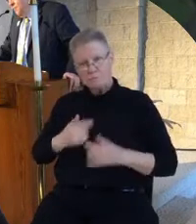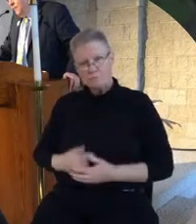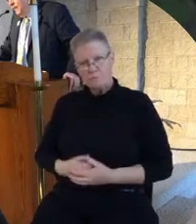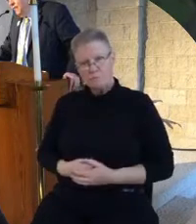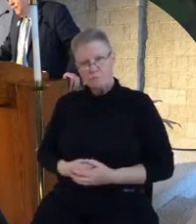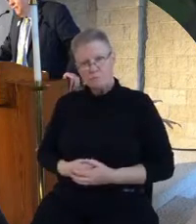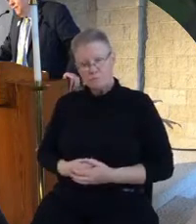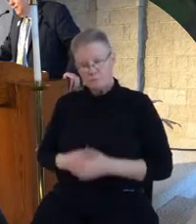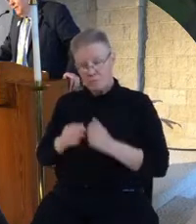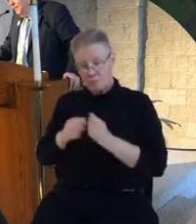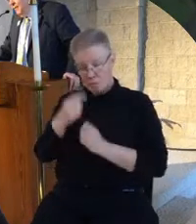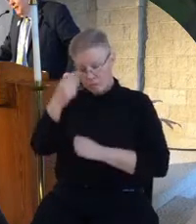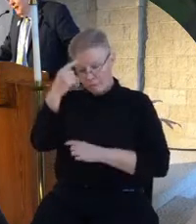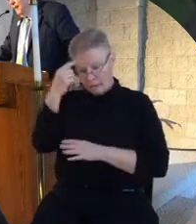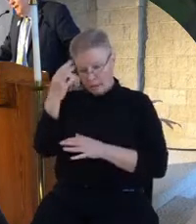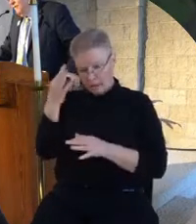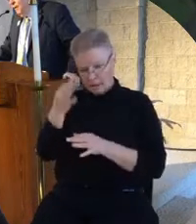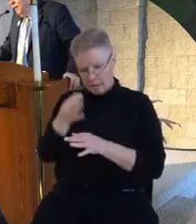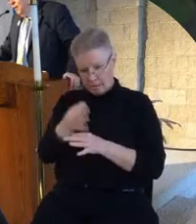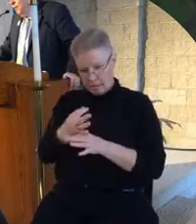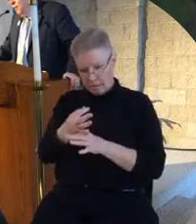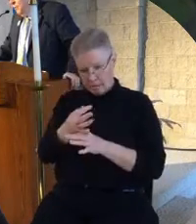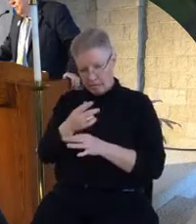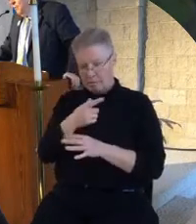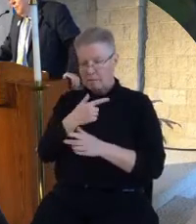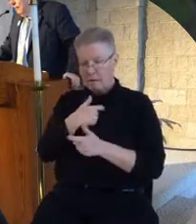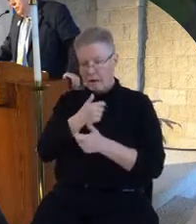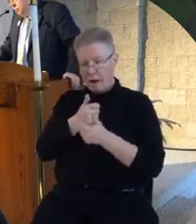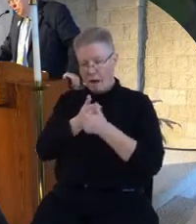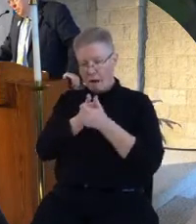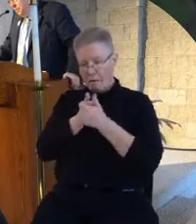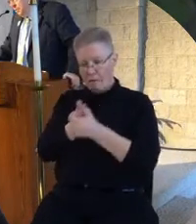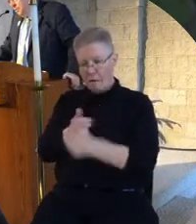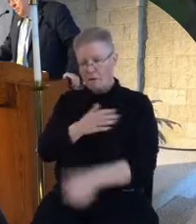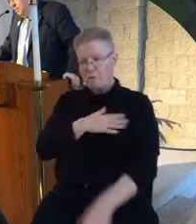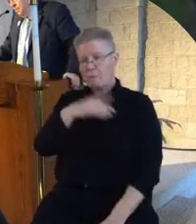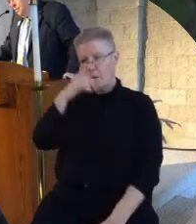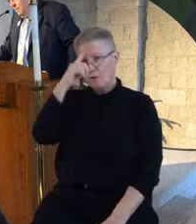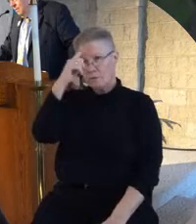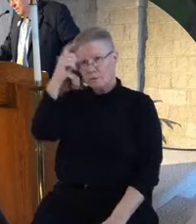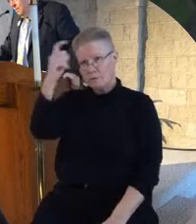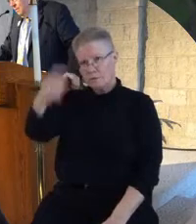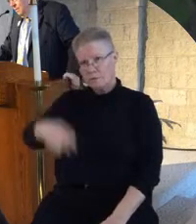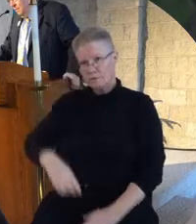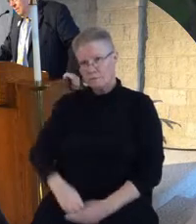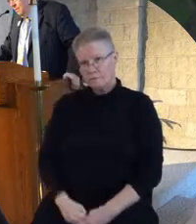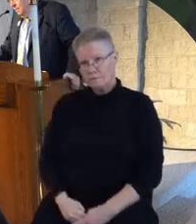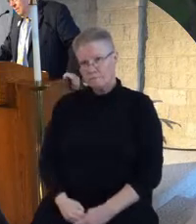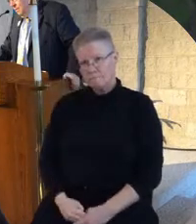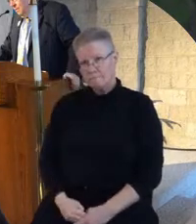With faith, I follow my dreams.